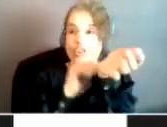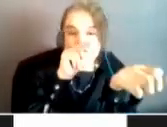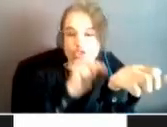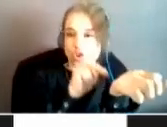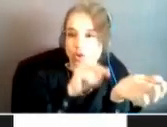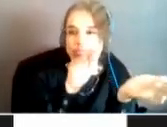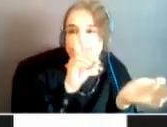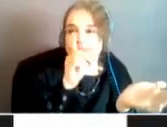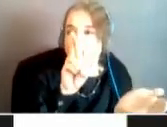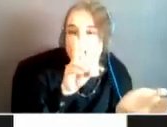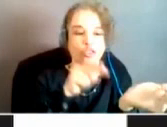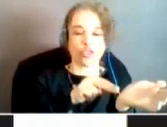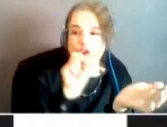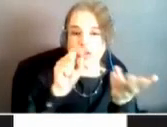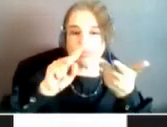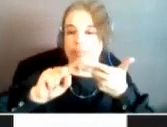nurses,